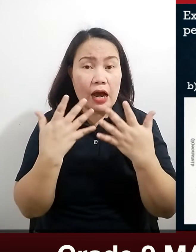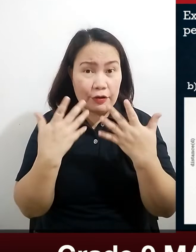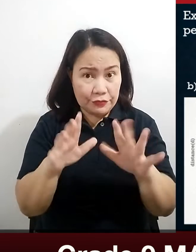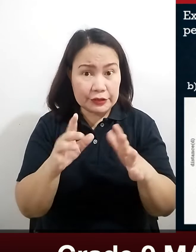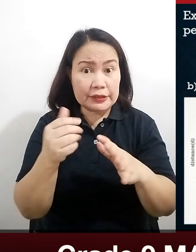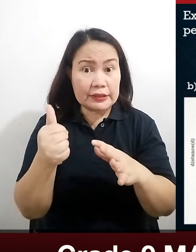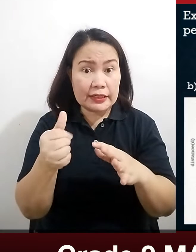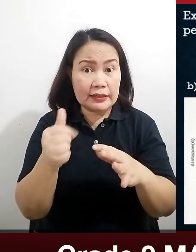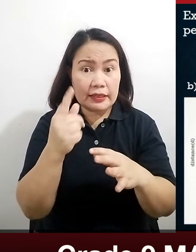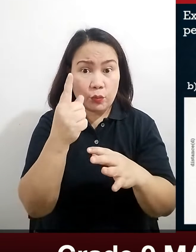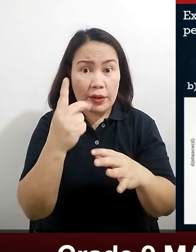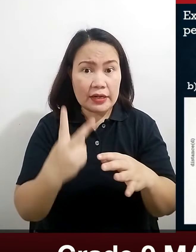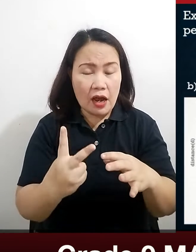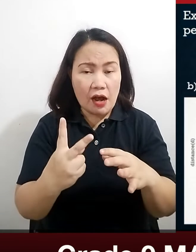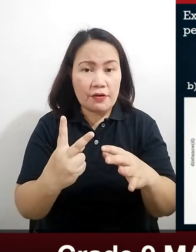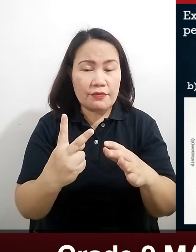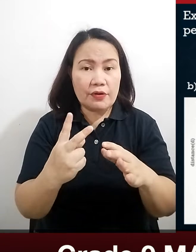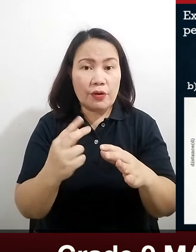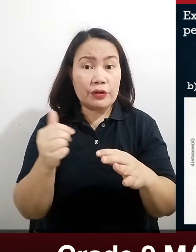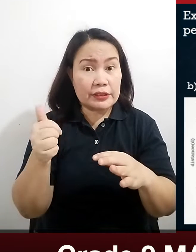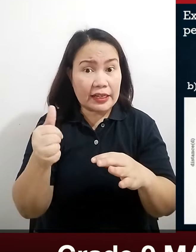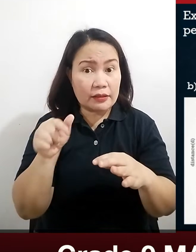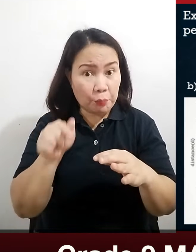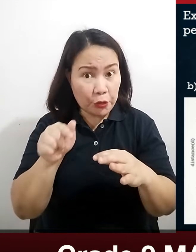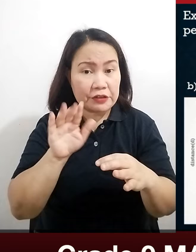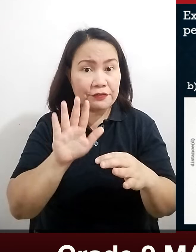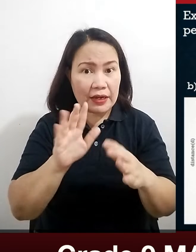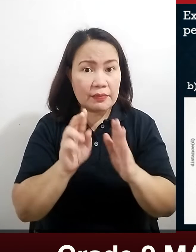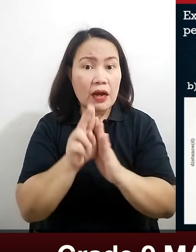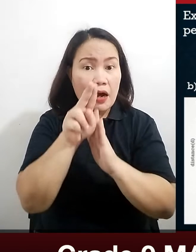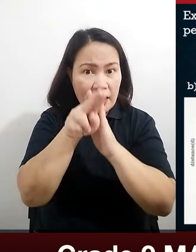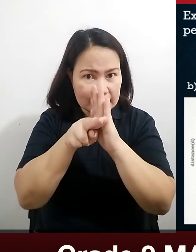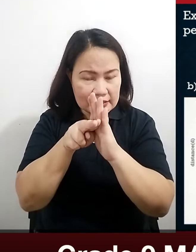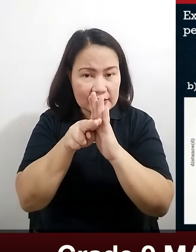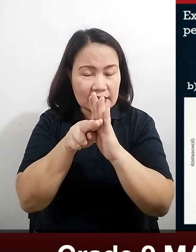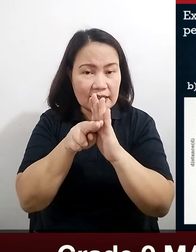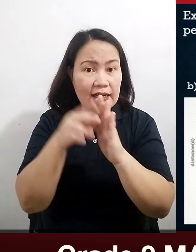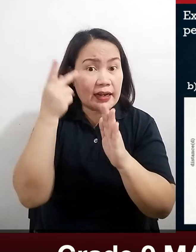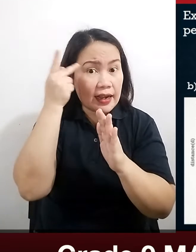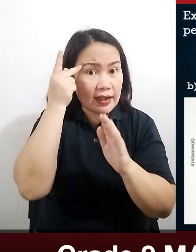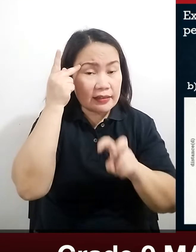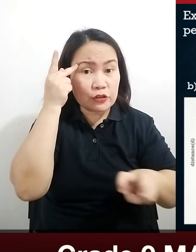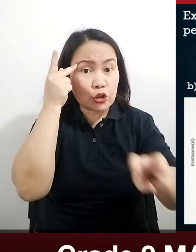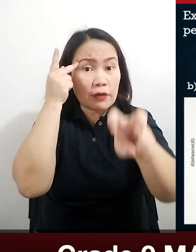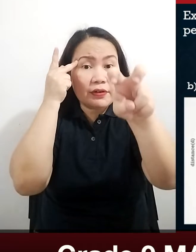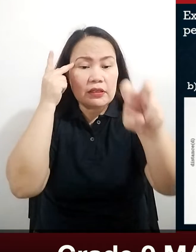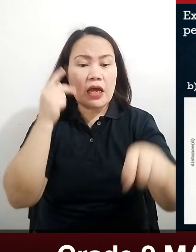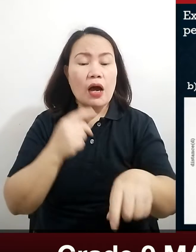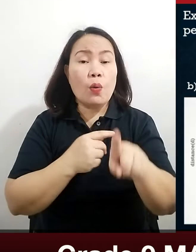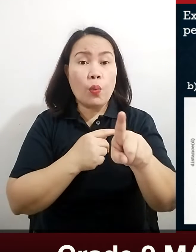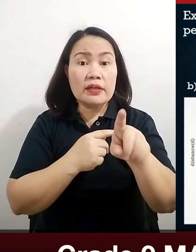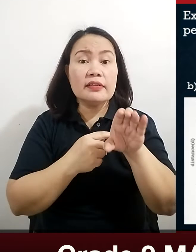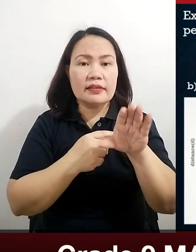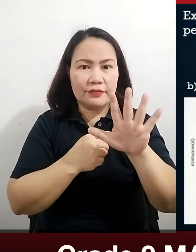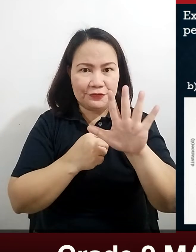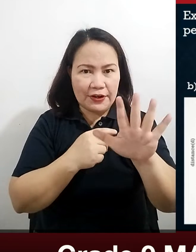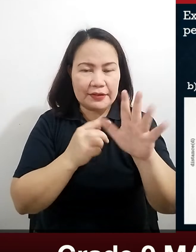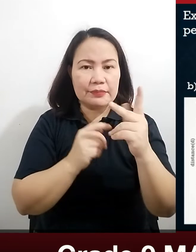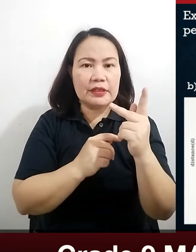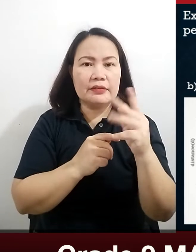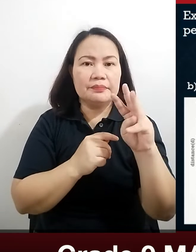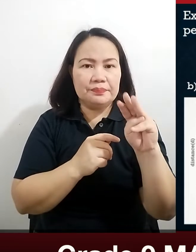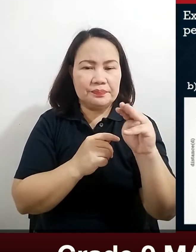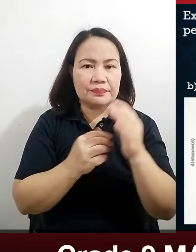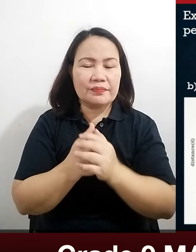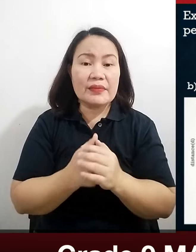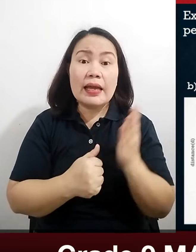and 1 half hours, so he traveled already 105 kilometers. Okay, so again, this